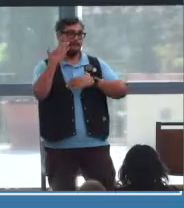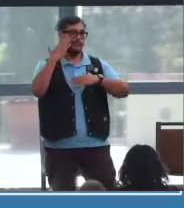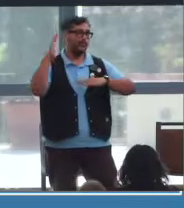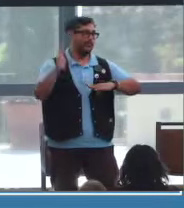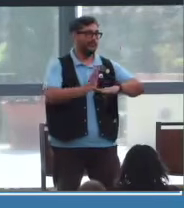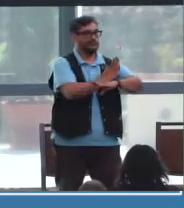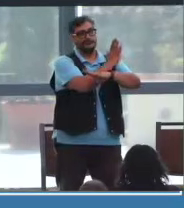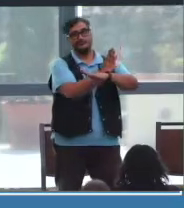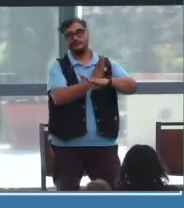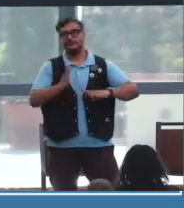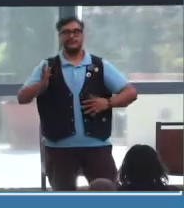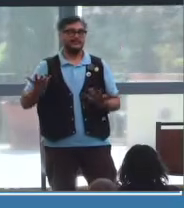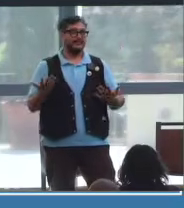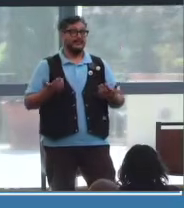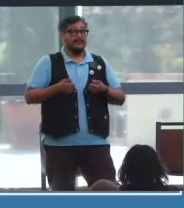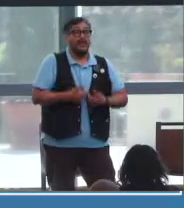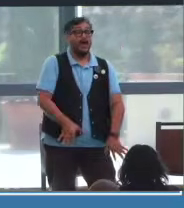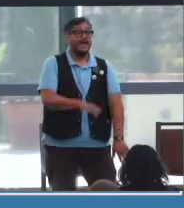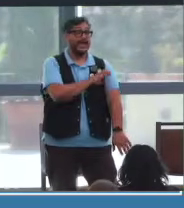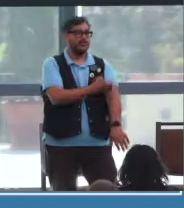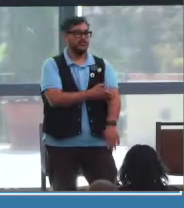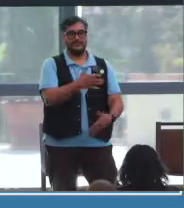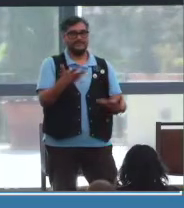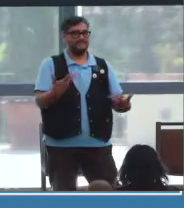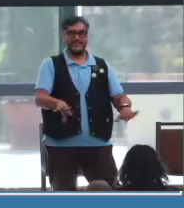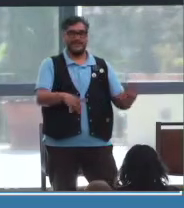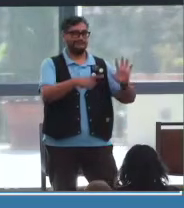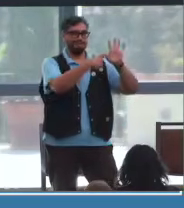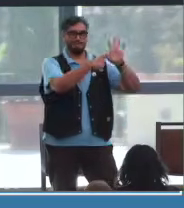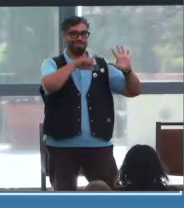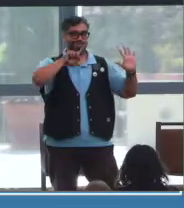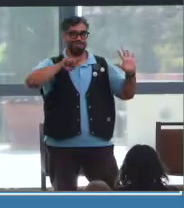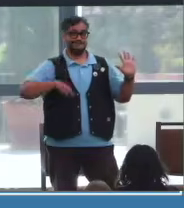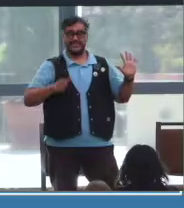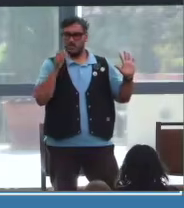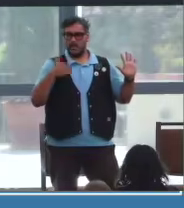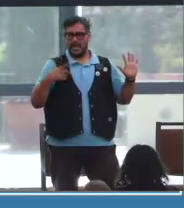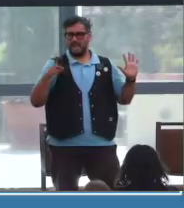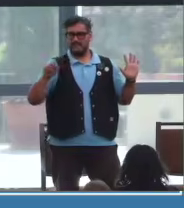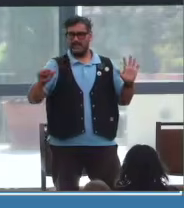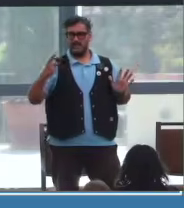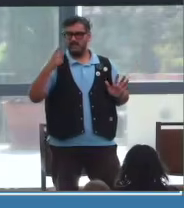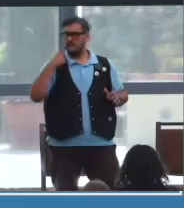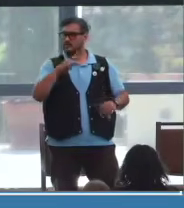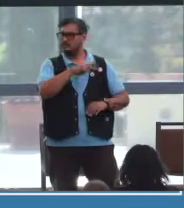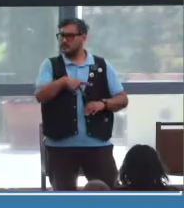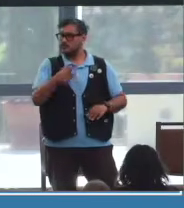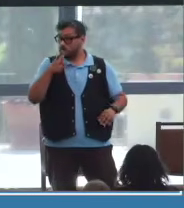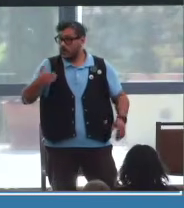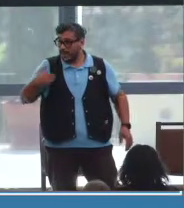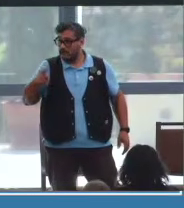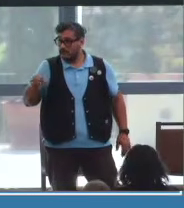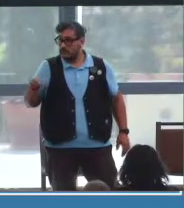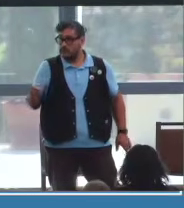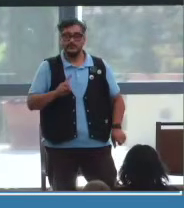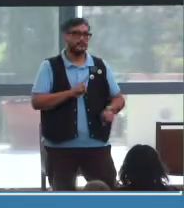lack of energy, those have all been reported in the general population with menopause. I don't have any data for what that is like in patients with lupus, but